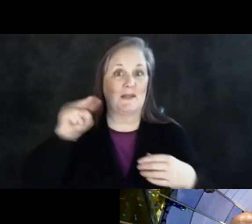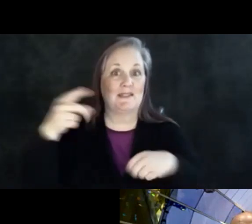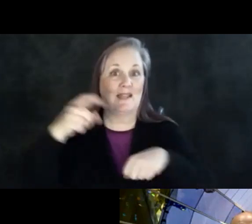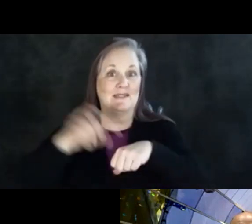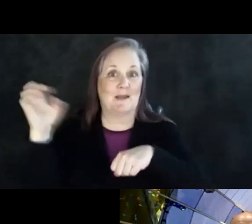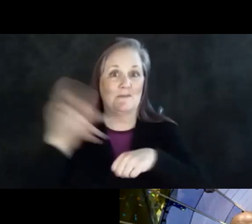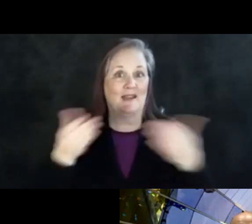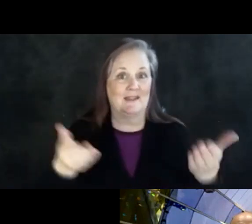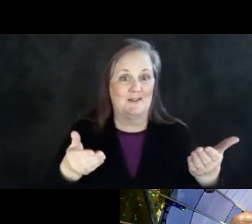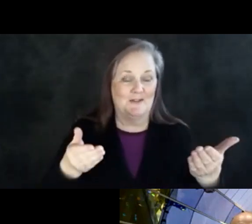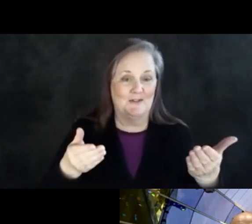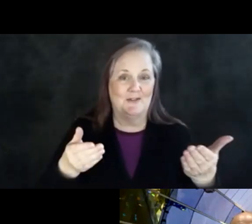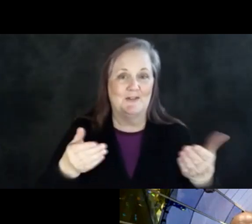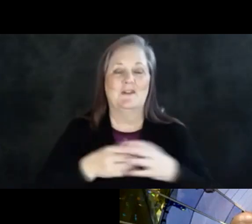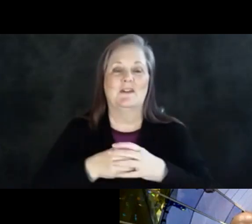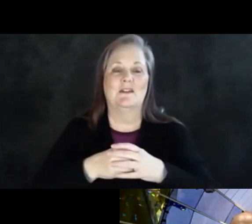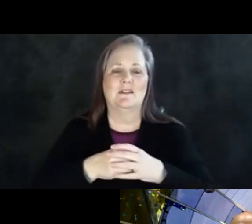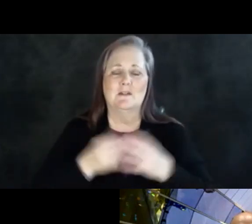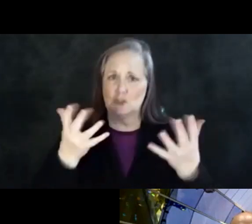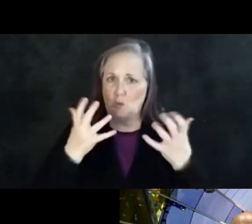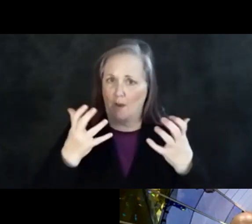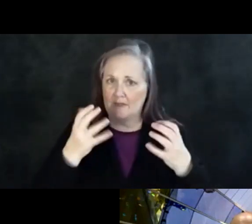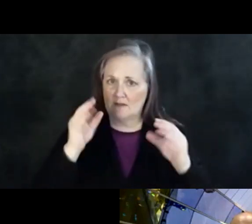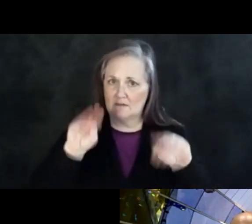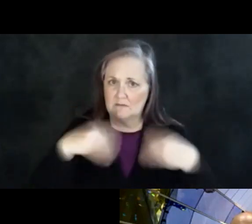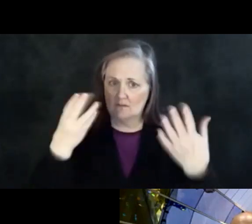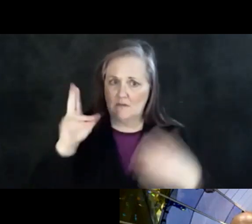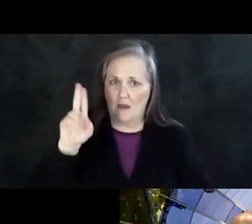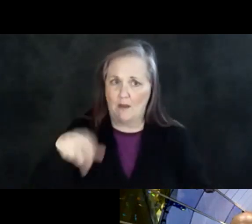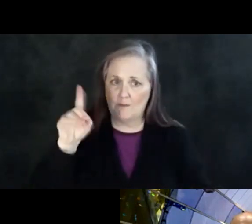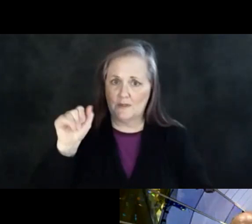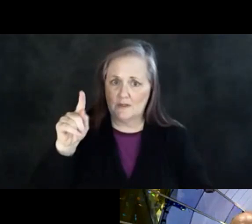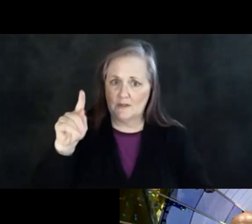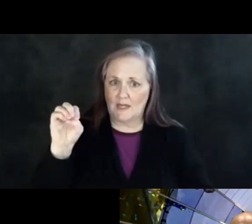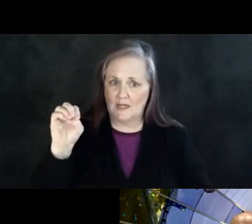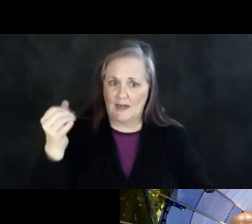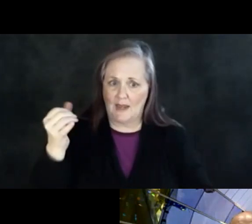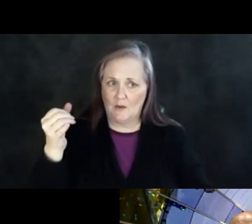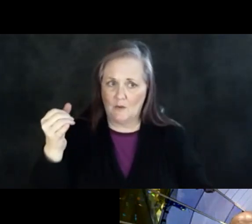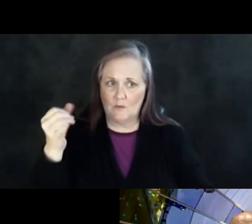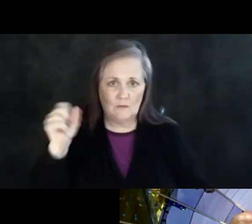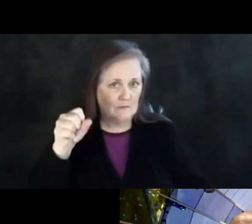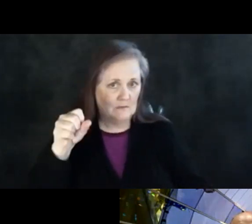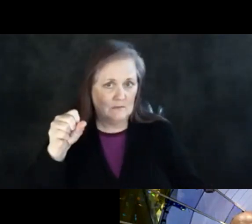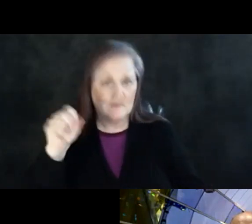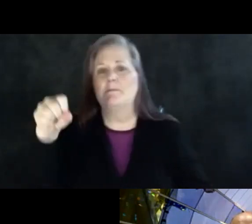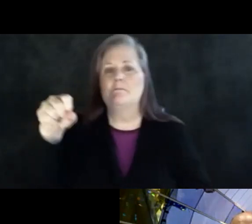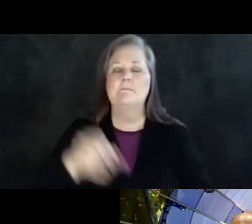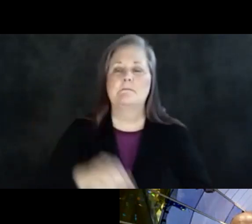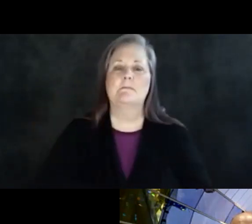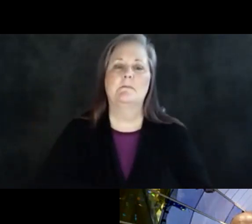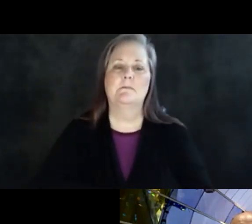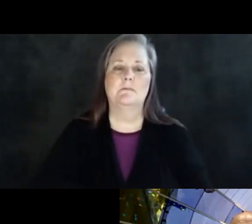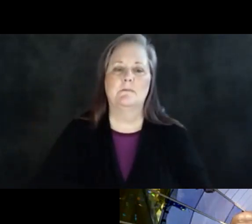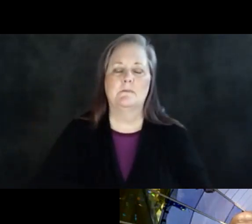back. And so did you want me to give an update now, Mike? Yeah. Okay. Yeah, so